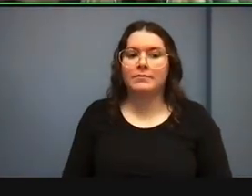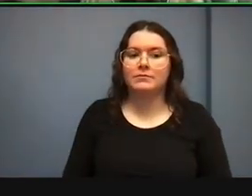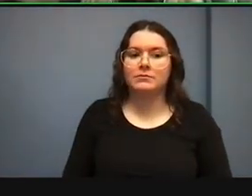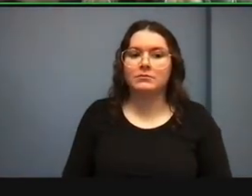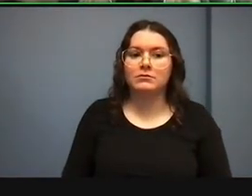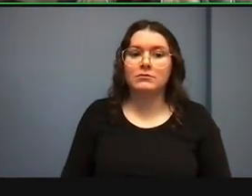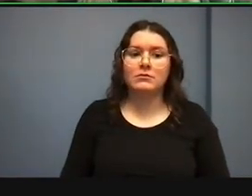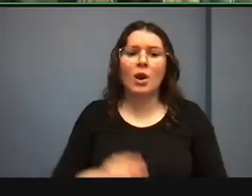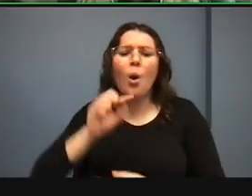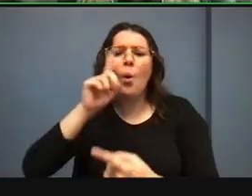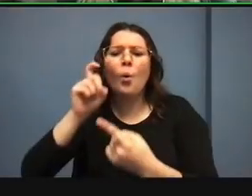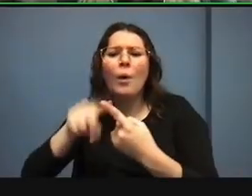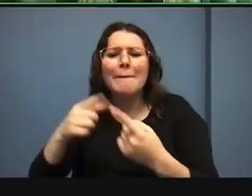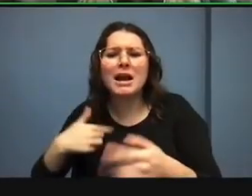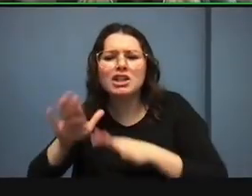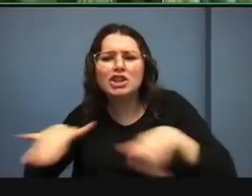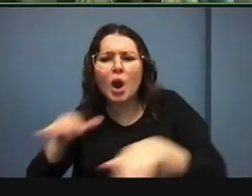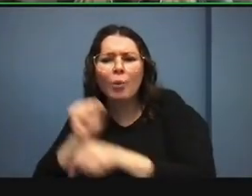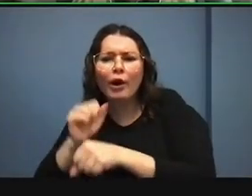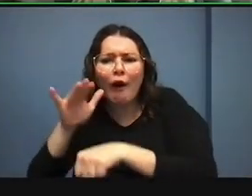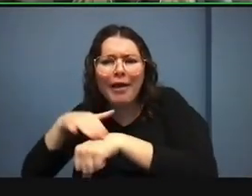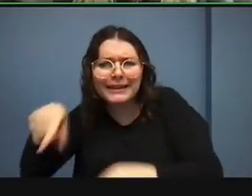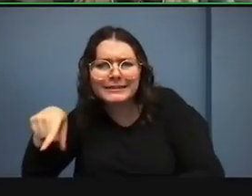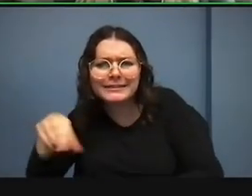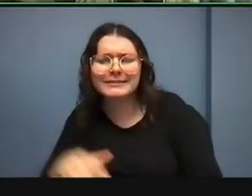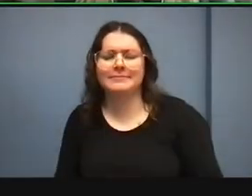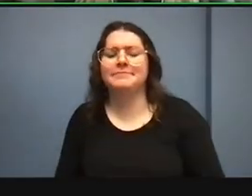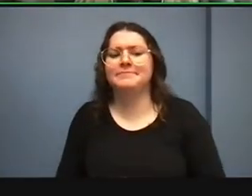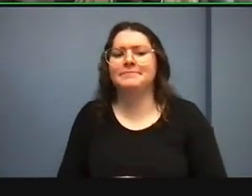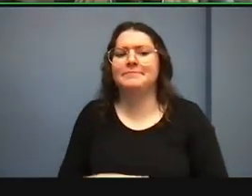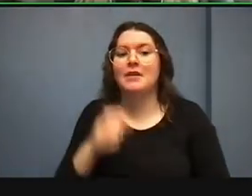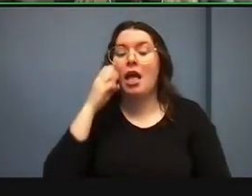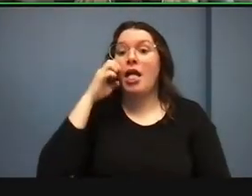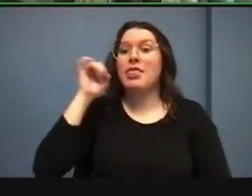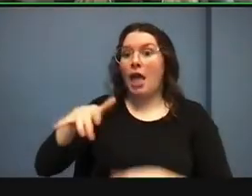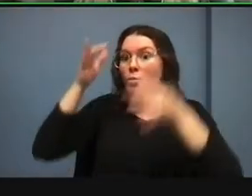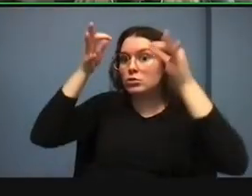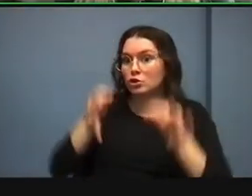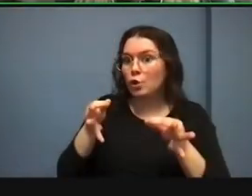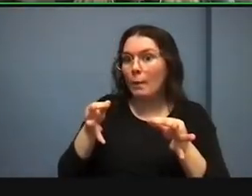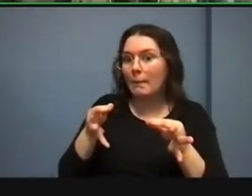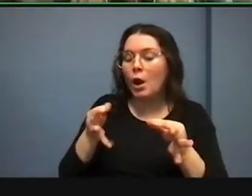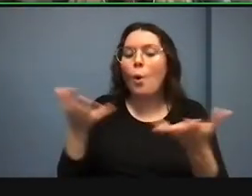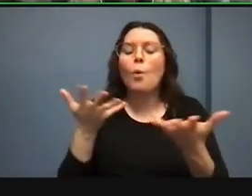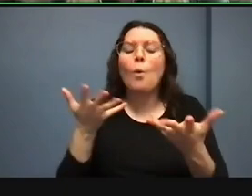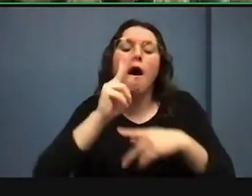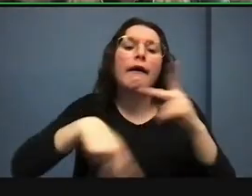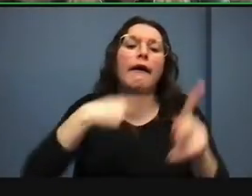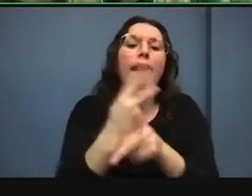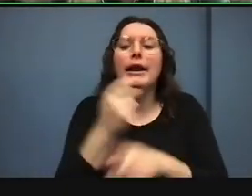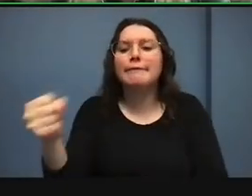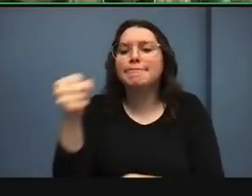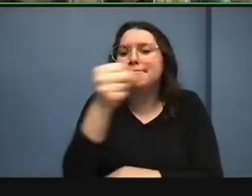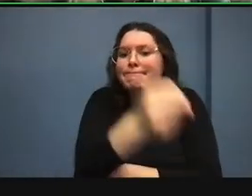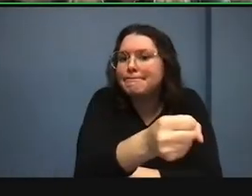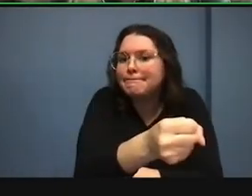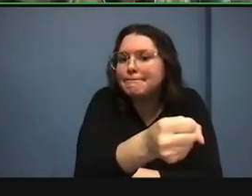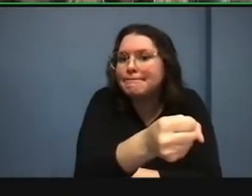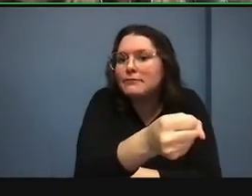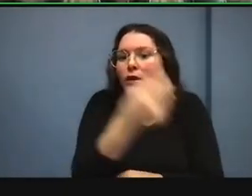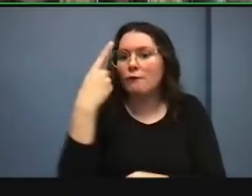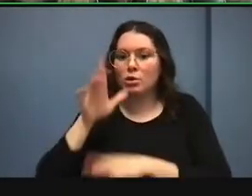When is my child going to work on this? Because that's going to determine what kind of placement your child's going to be